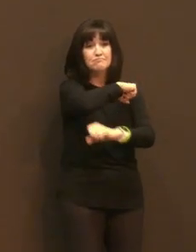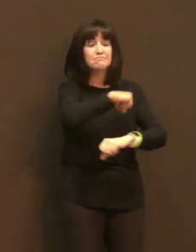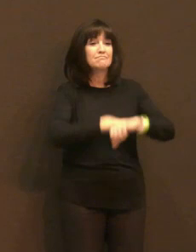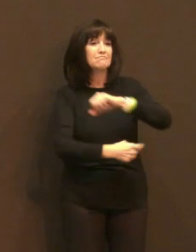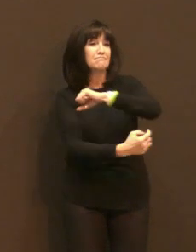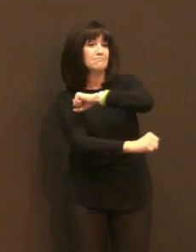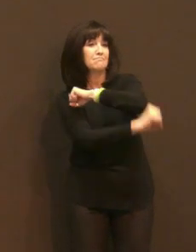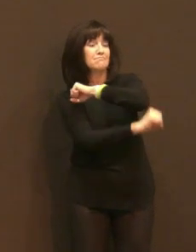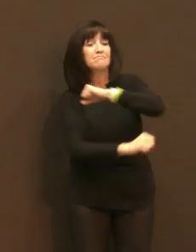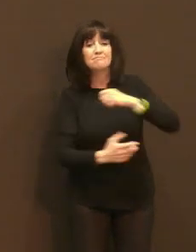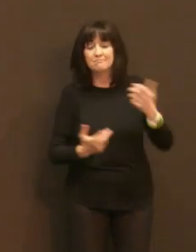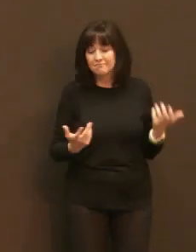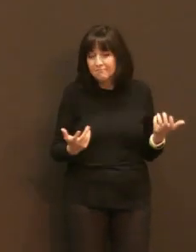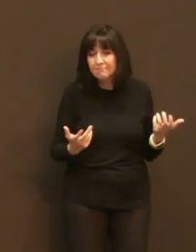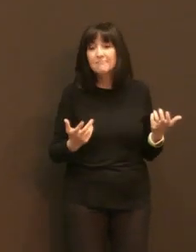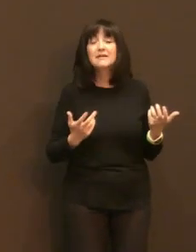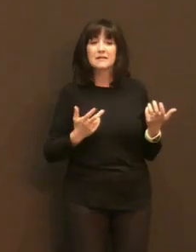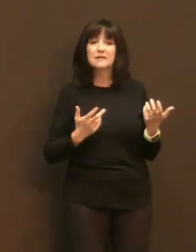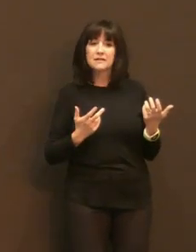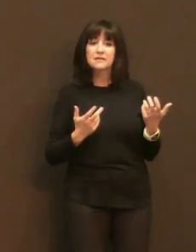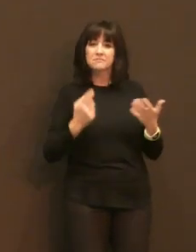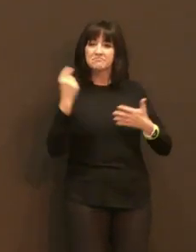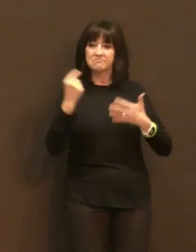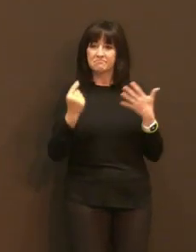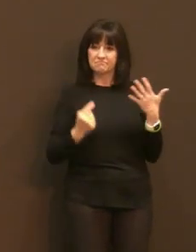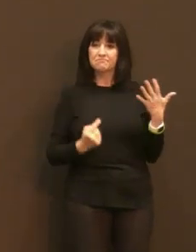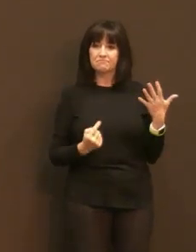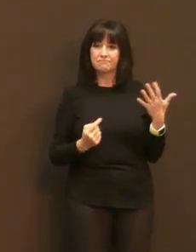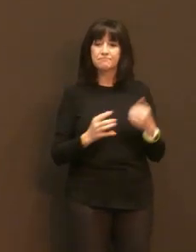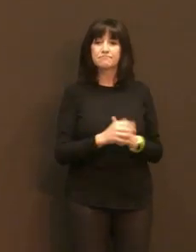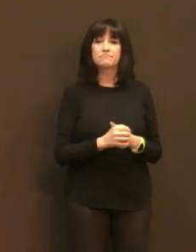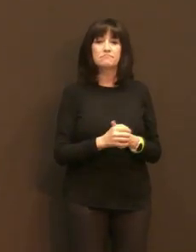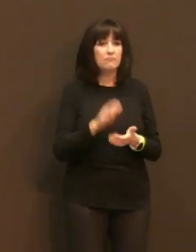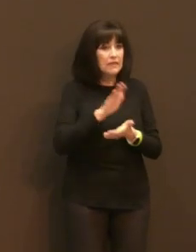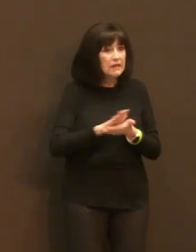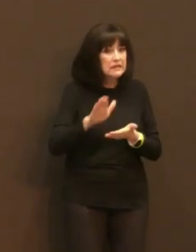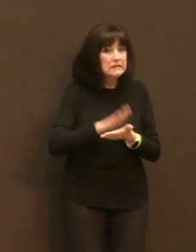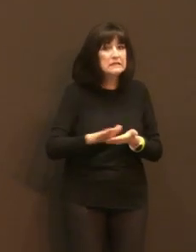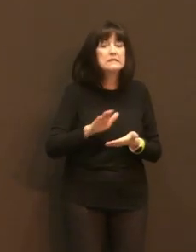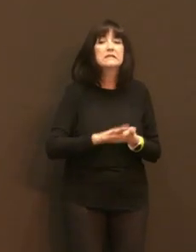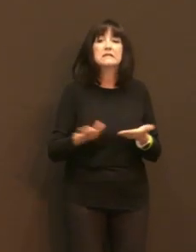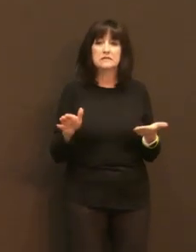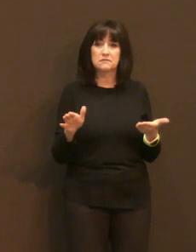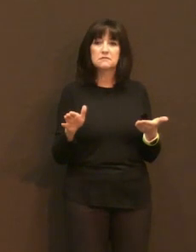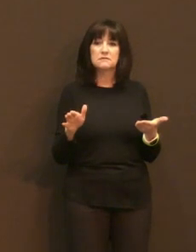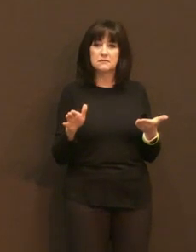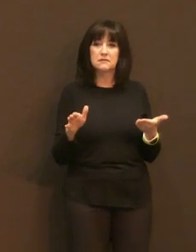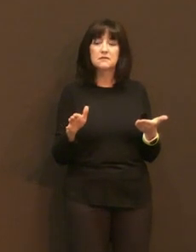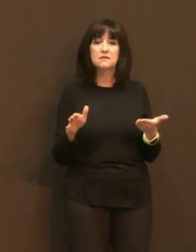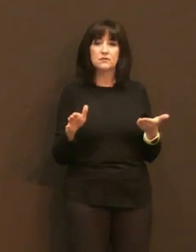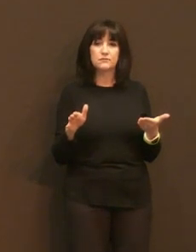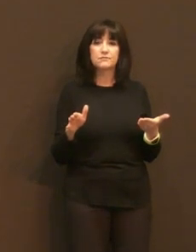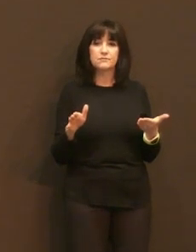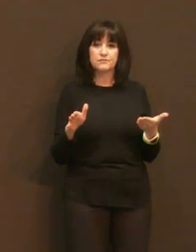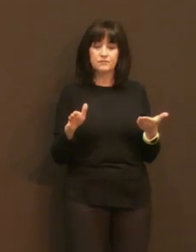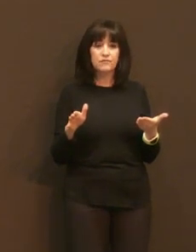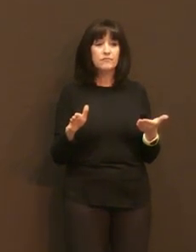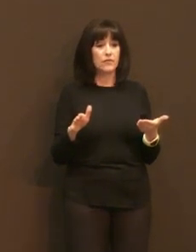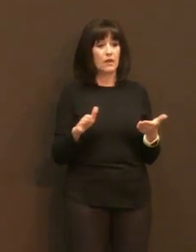10 or fewer, which is the standard here in Delaware in phase 1, then 50 or